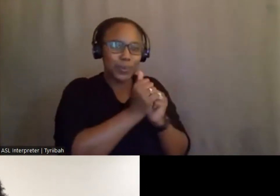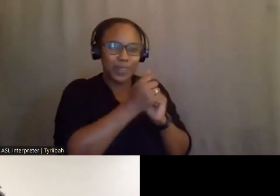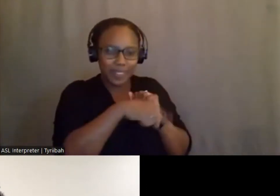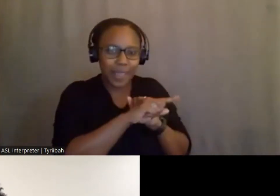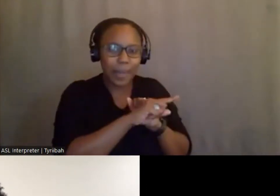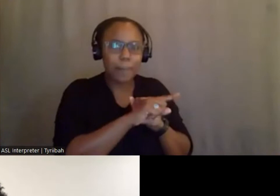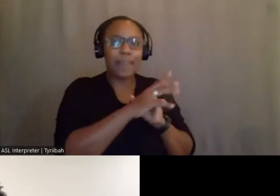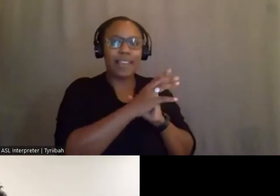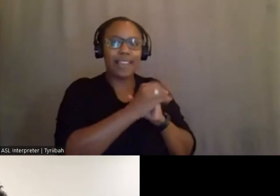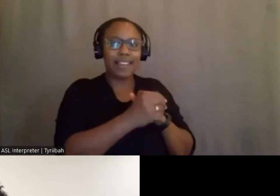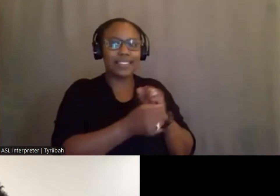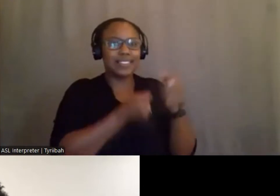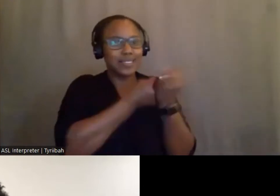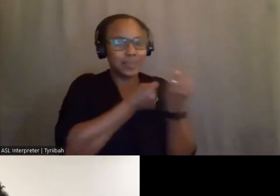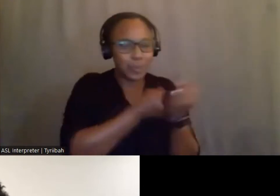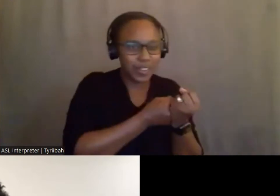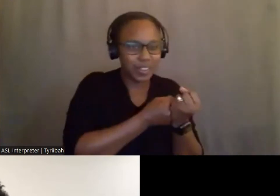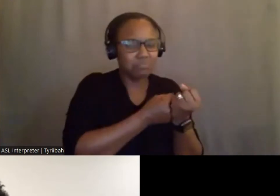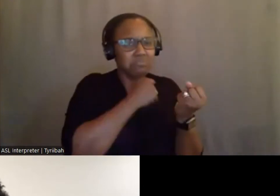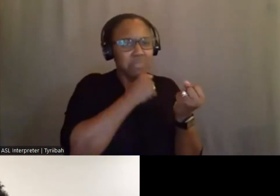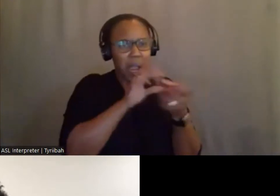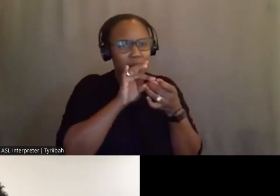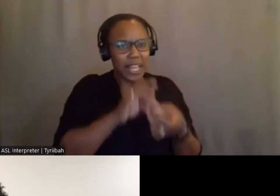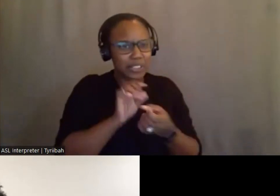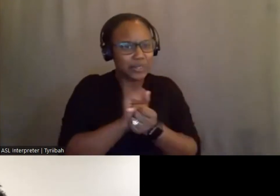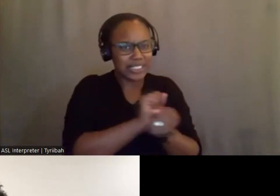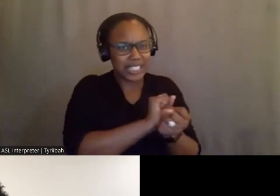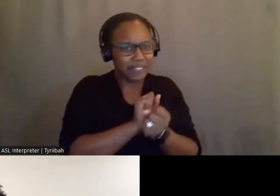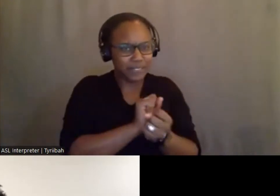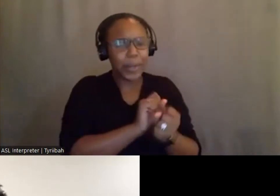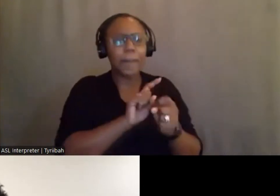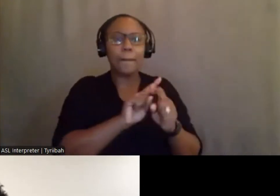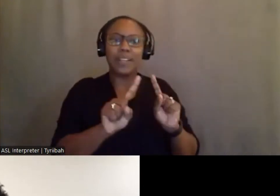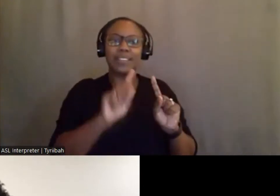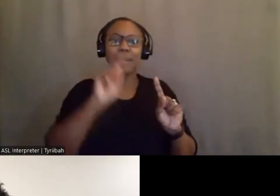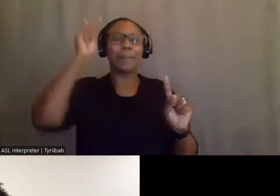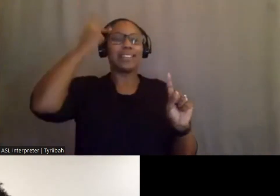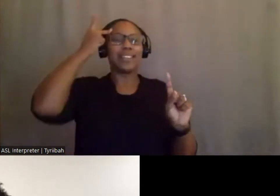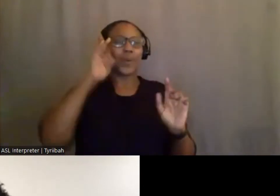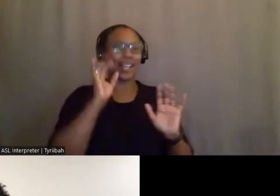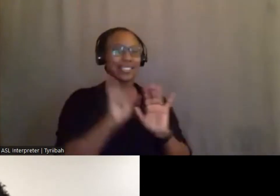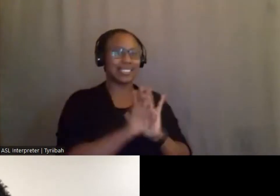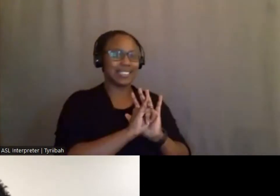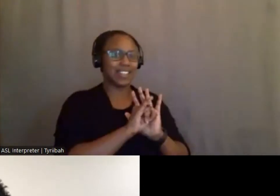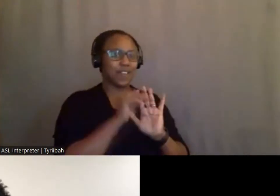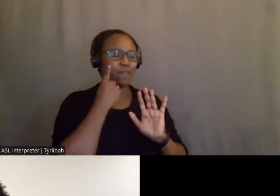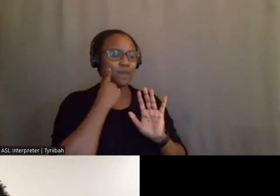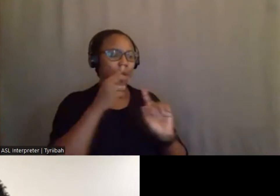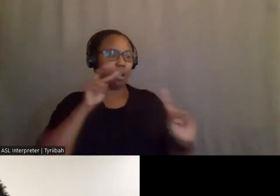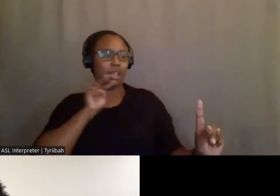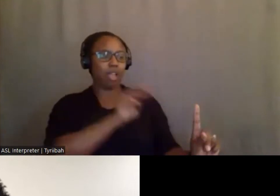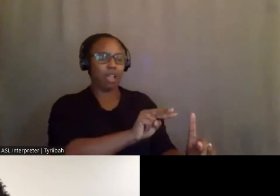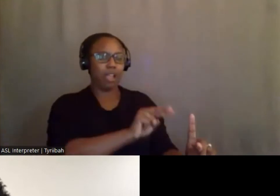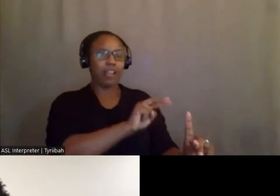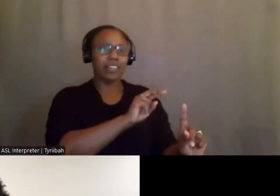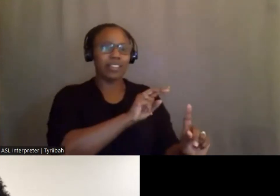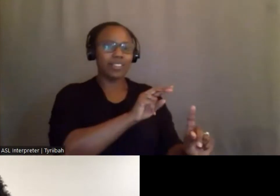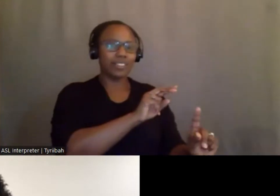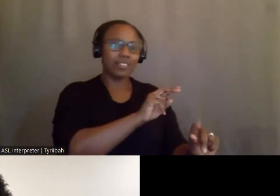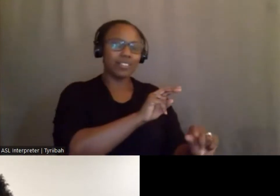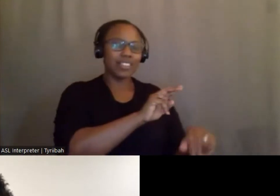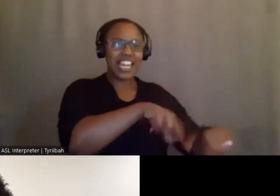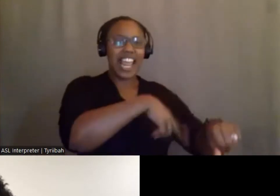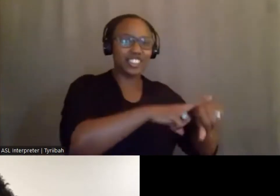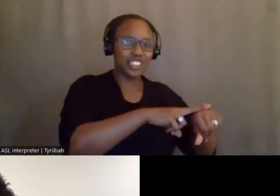slavery, but more so to the political identity of these nations as partners that have not been treated as such with the